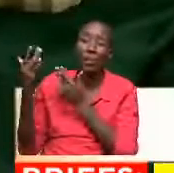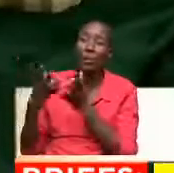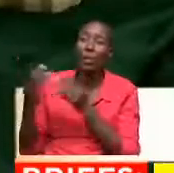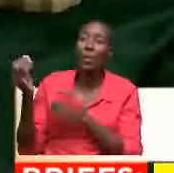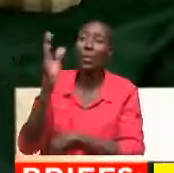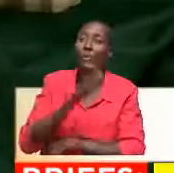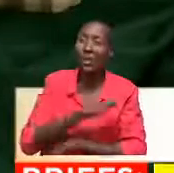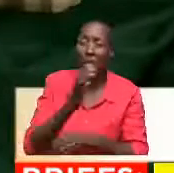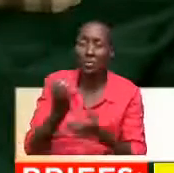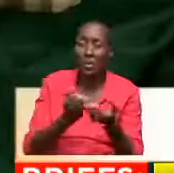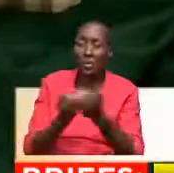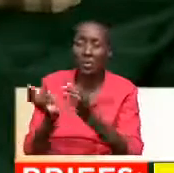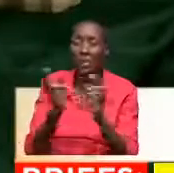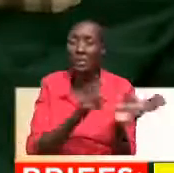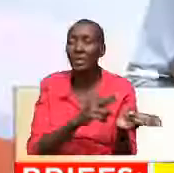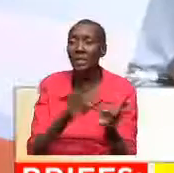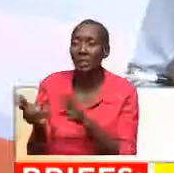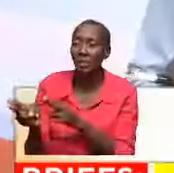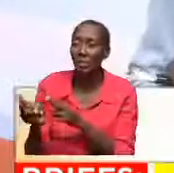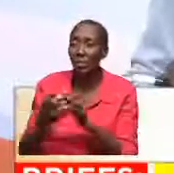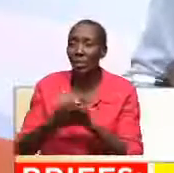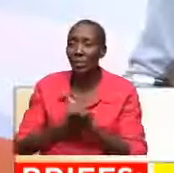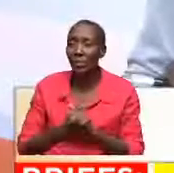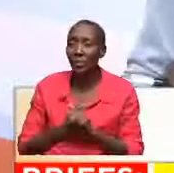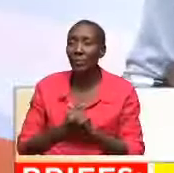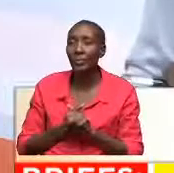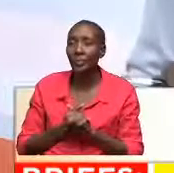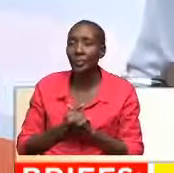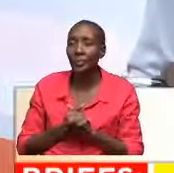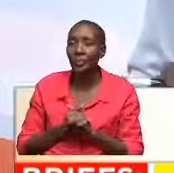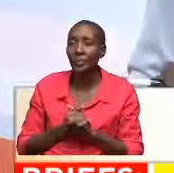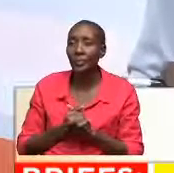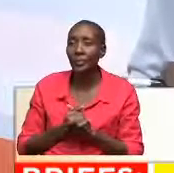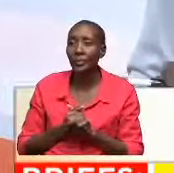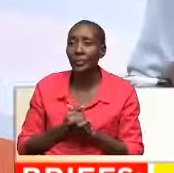to business as usual. The lengths our mothers would